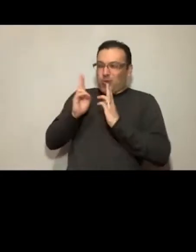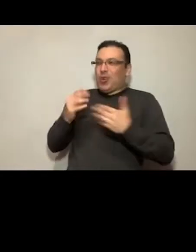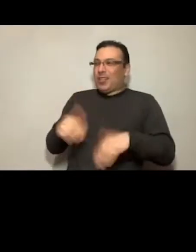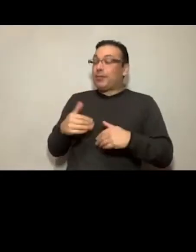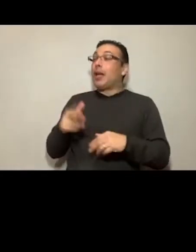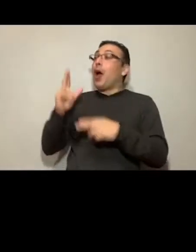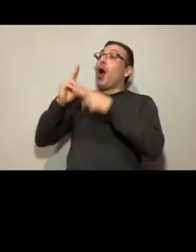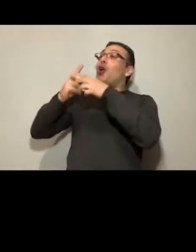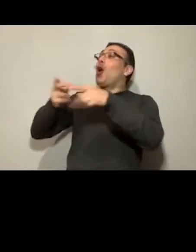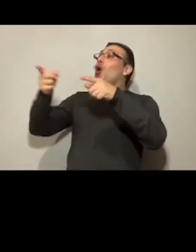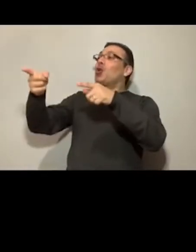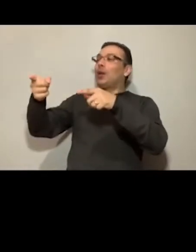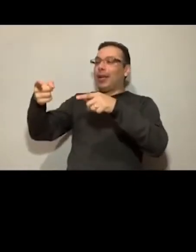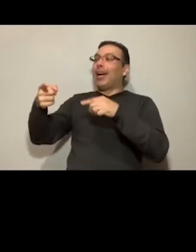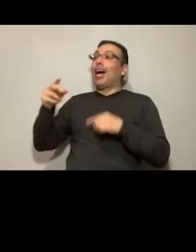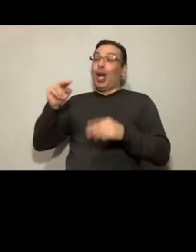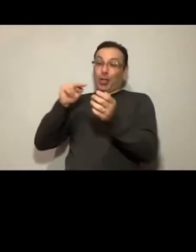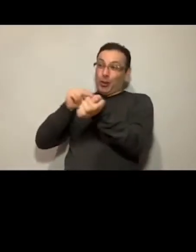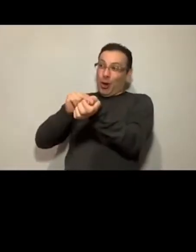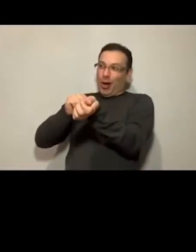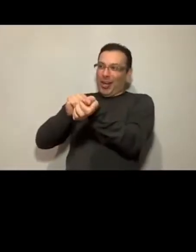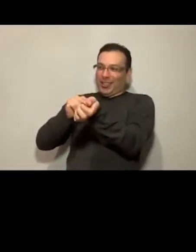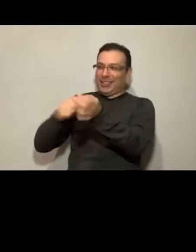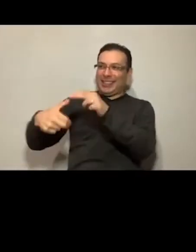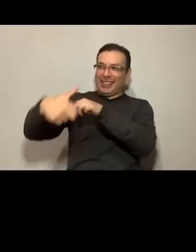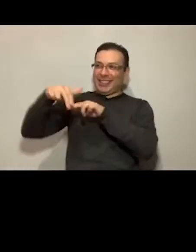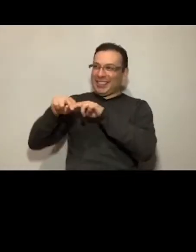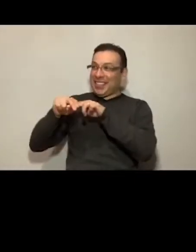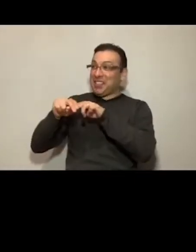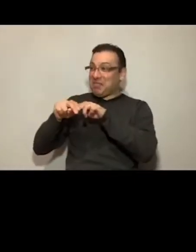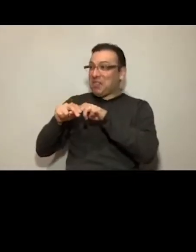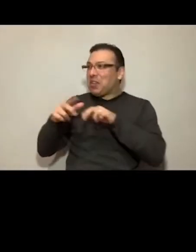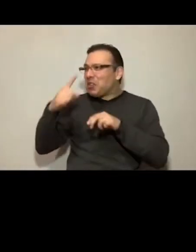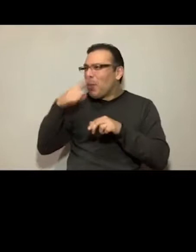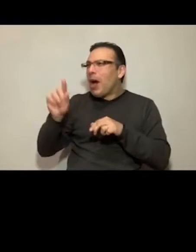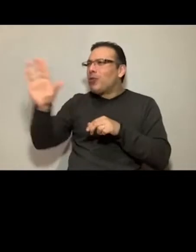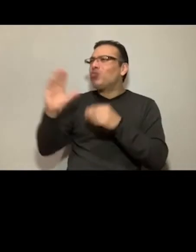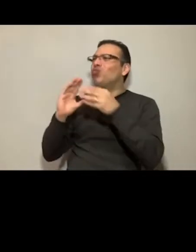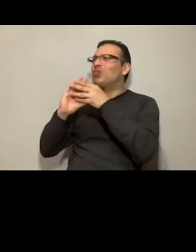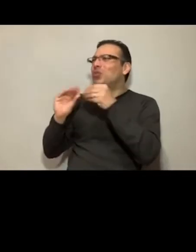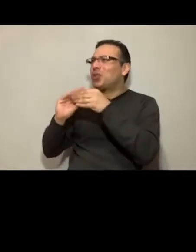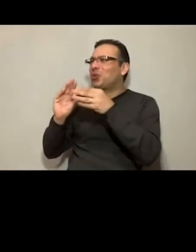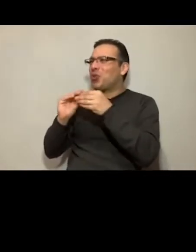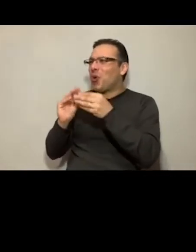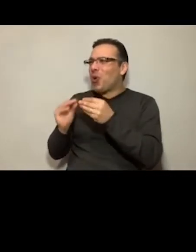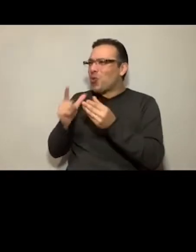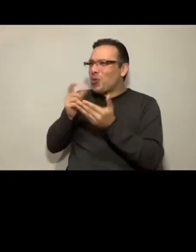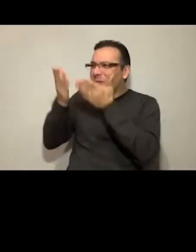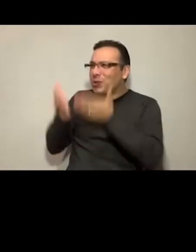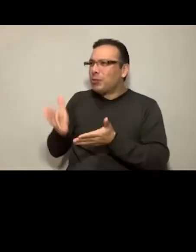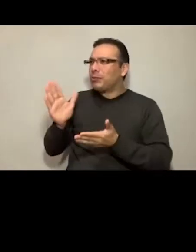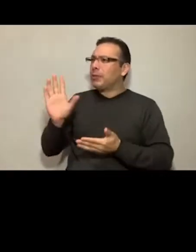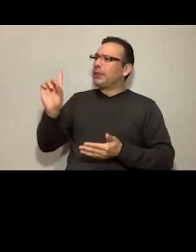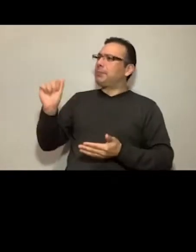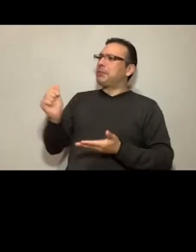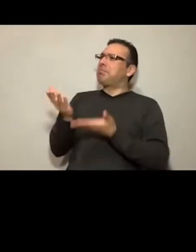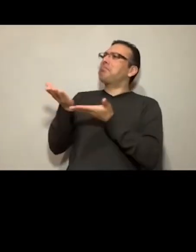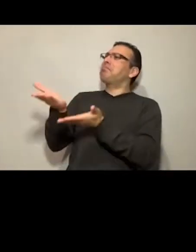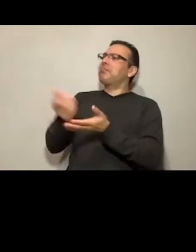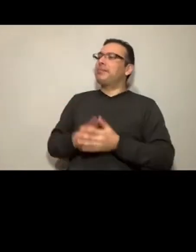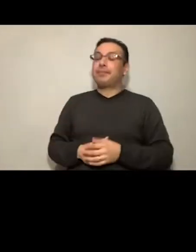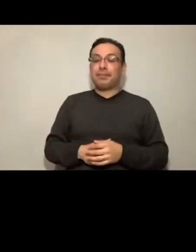seated nurse. Could you give us a little bit of backstory about yourself and about your disability?